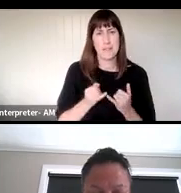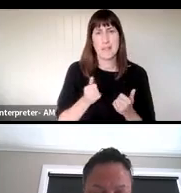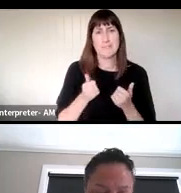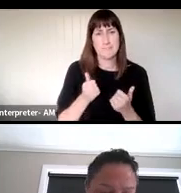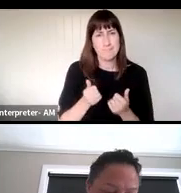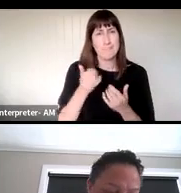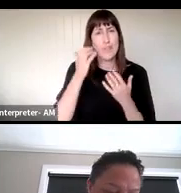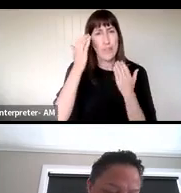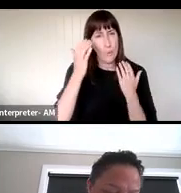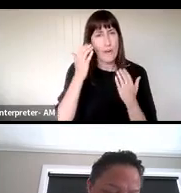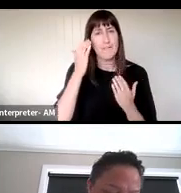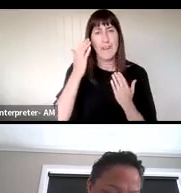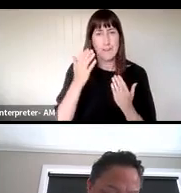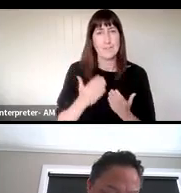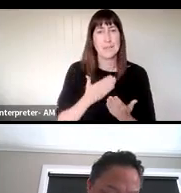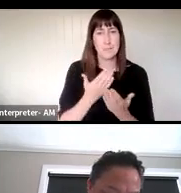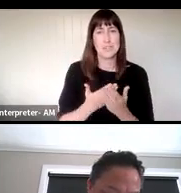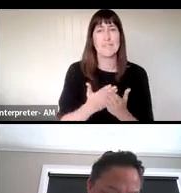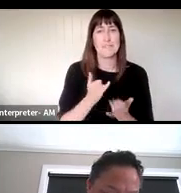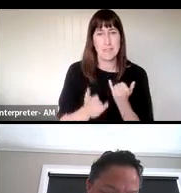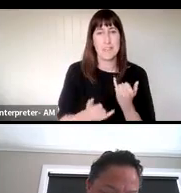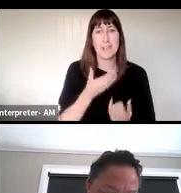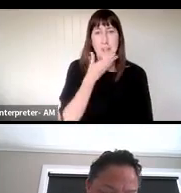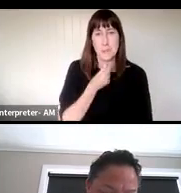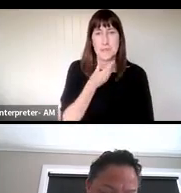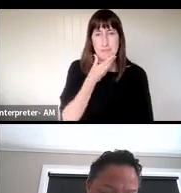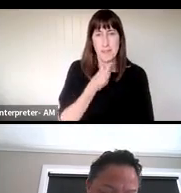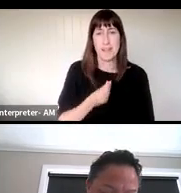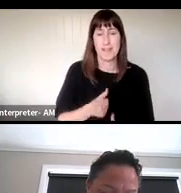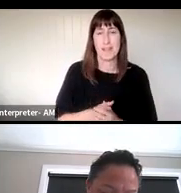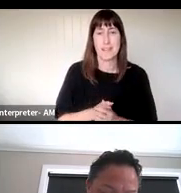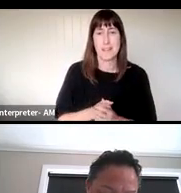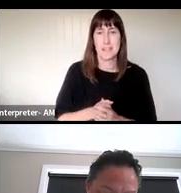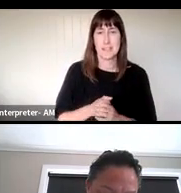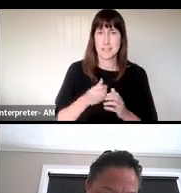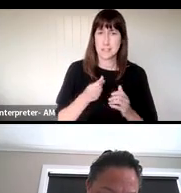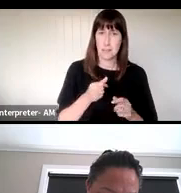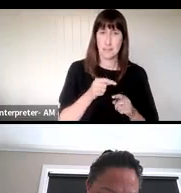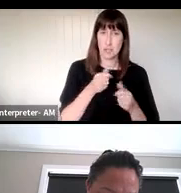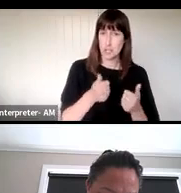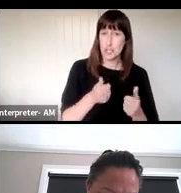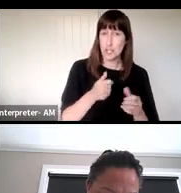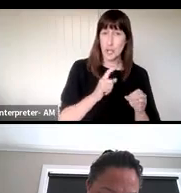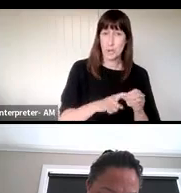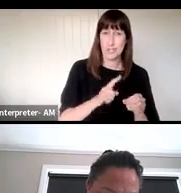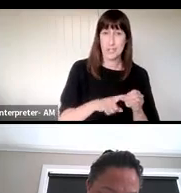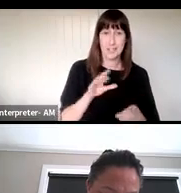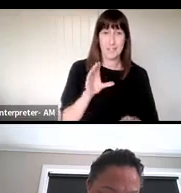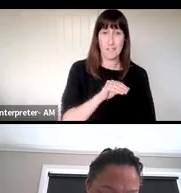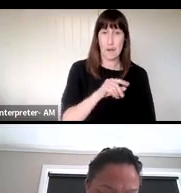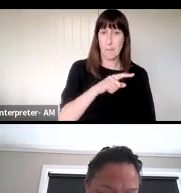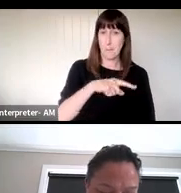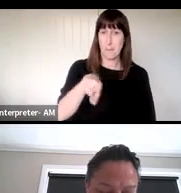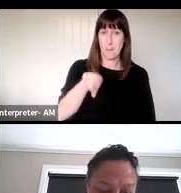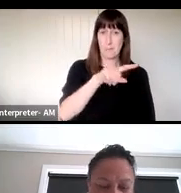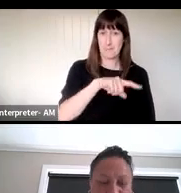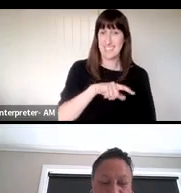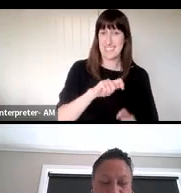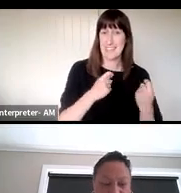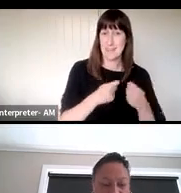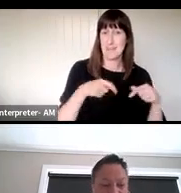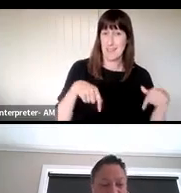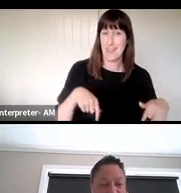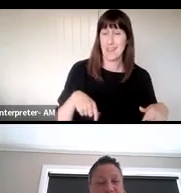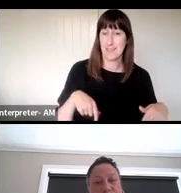submission, really useful, and I think some good questions from our team here